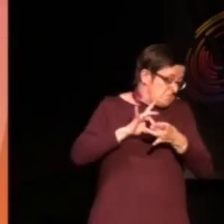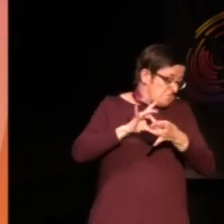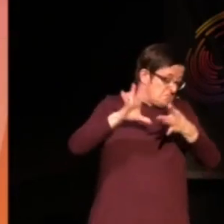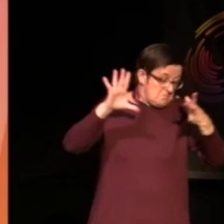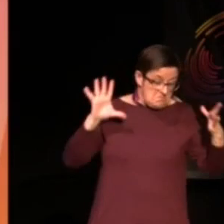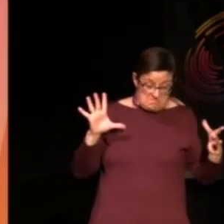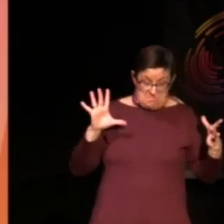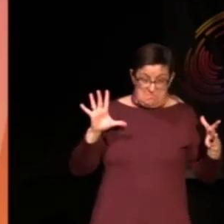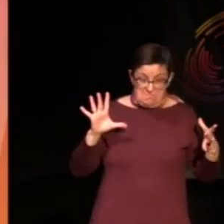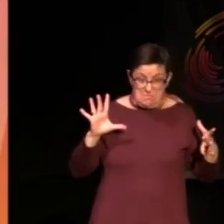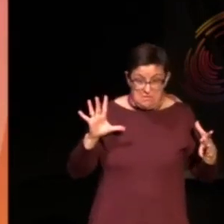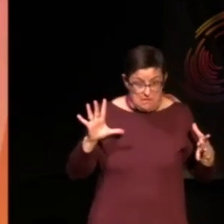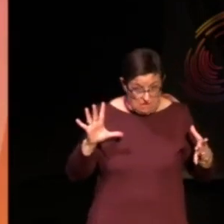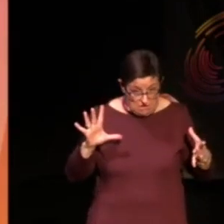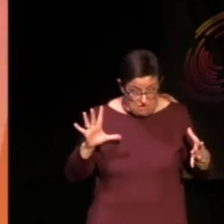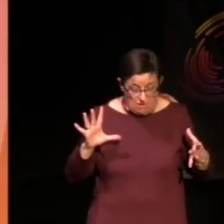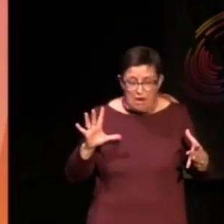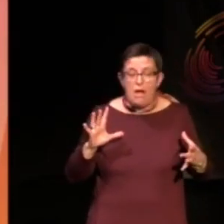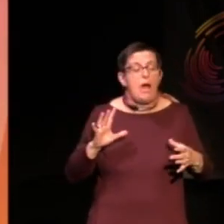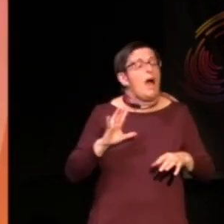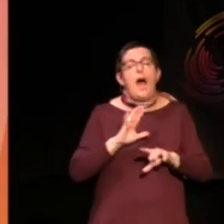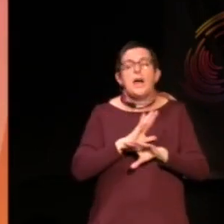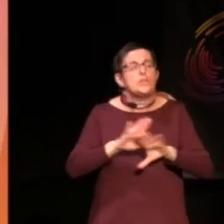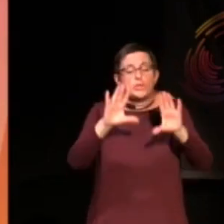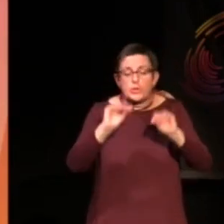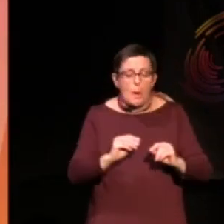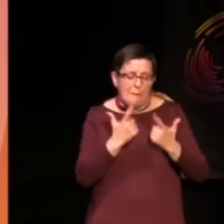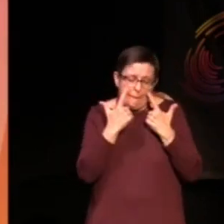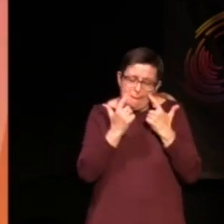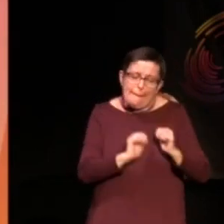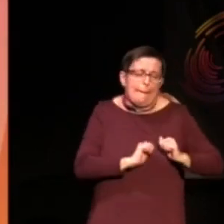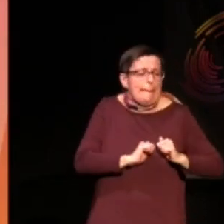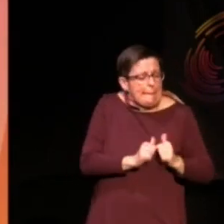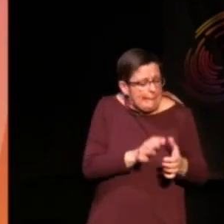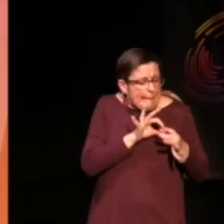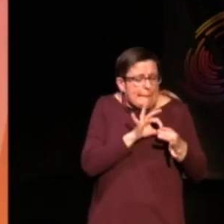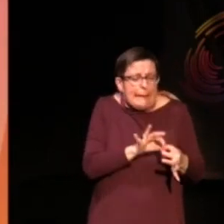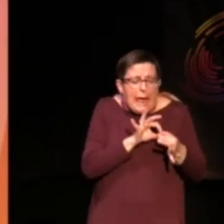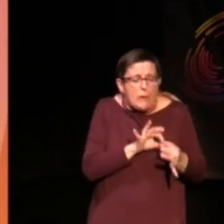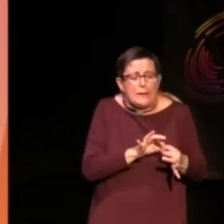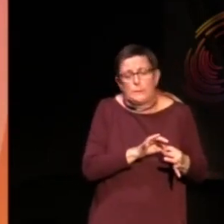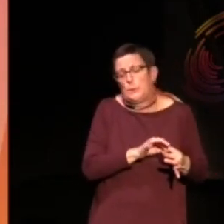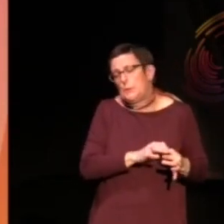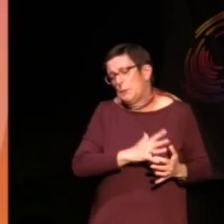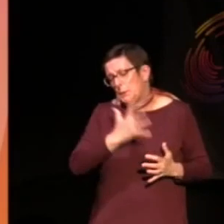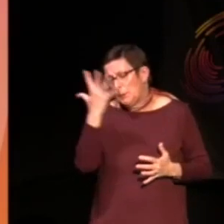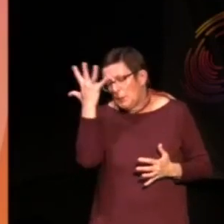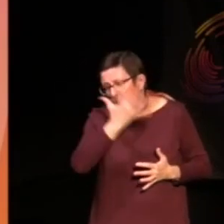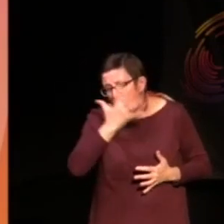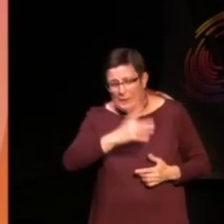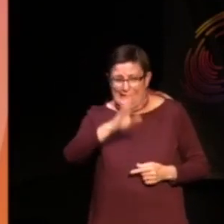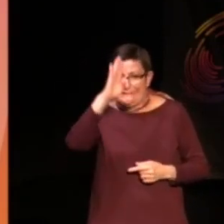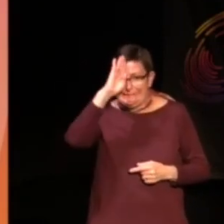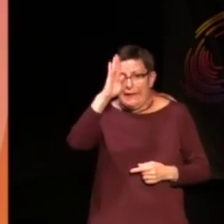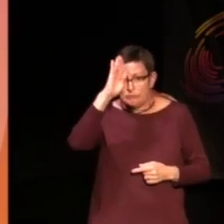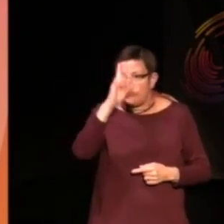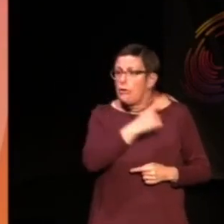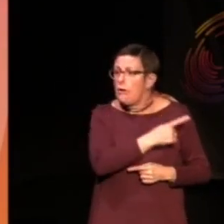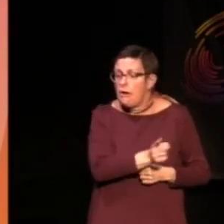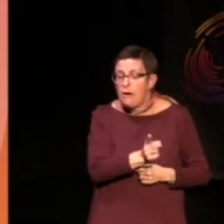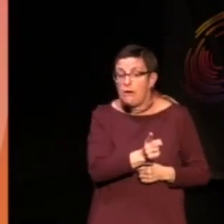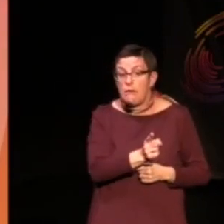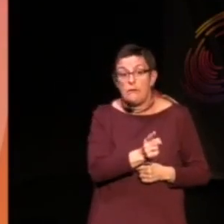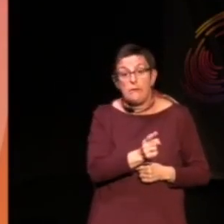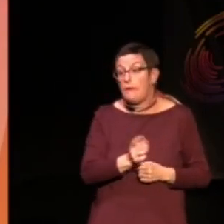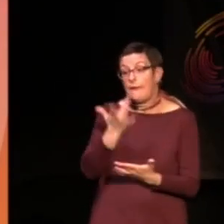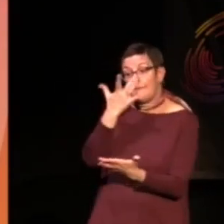when numbness descends and we stop caring, I think that is the real danger. At the end of the day, all